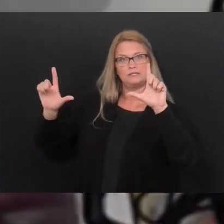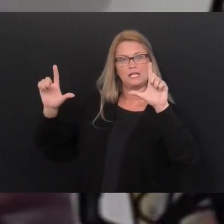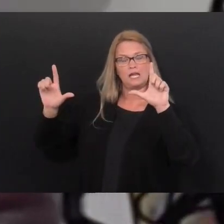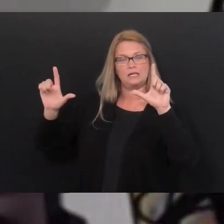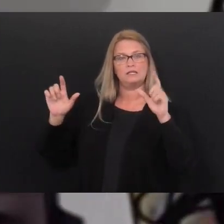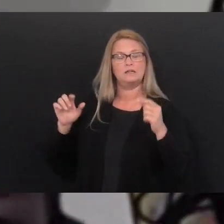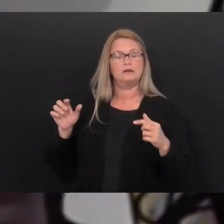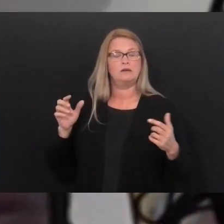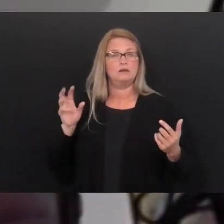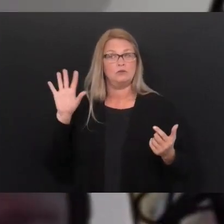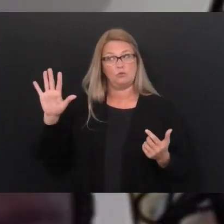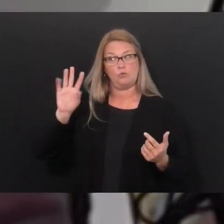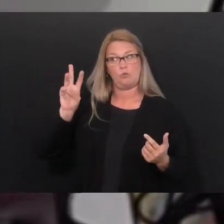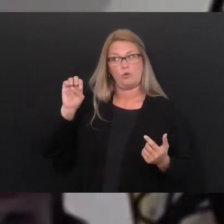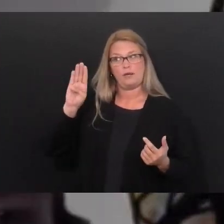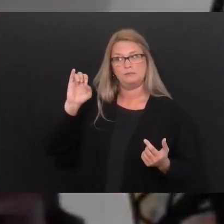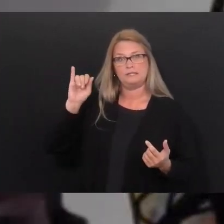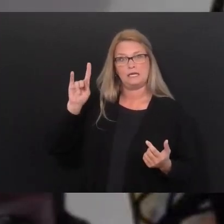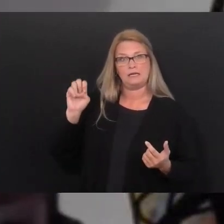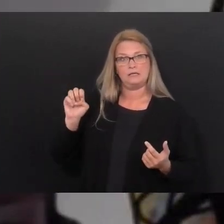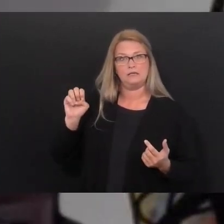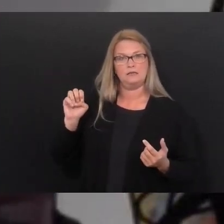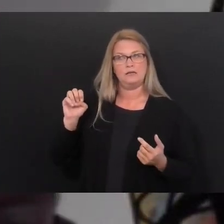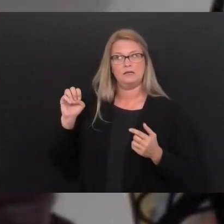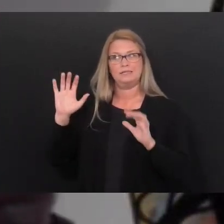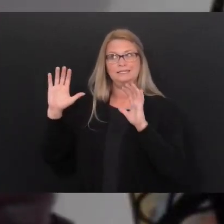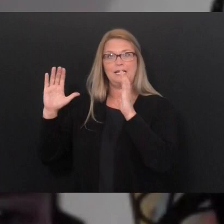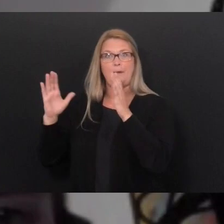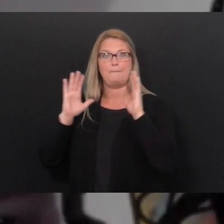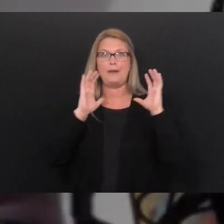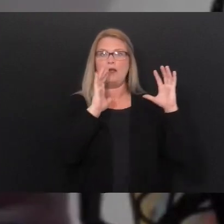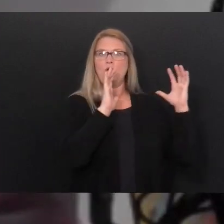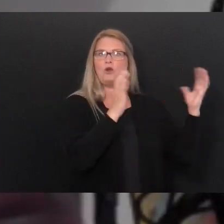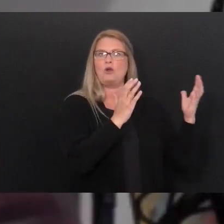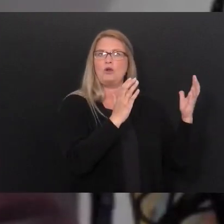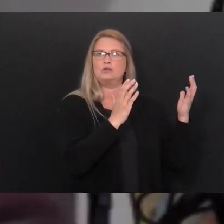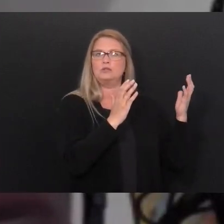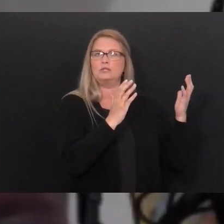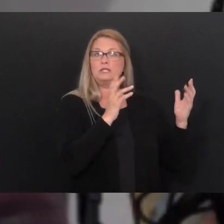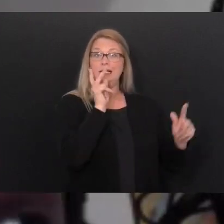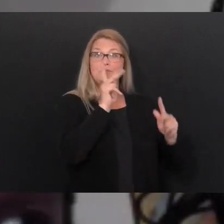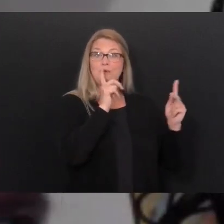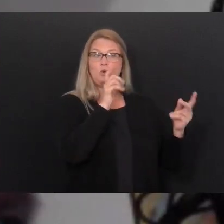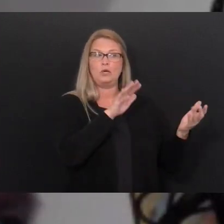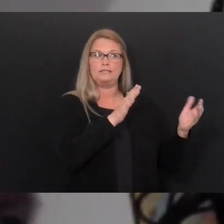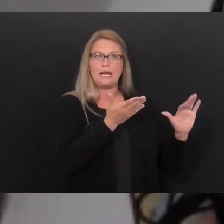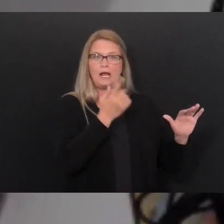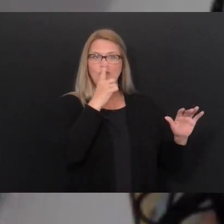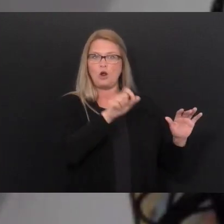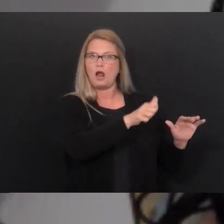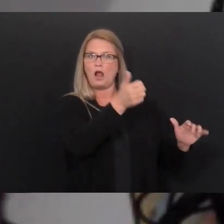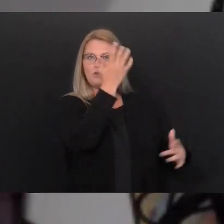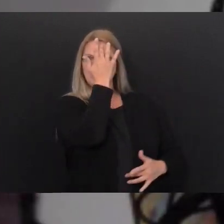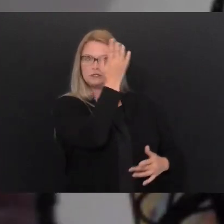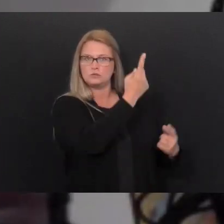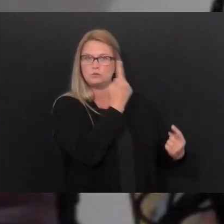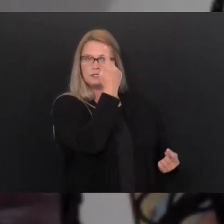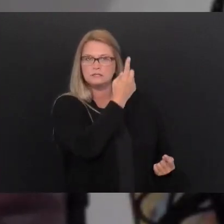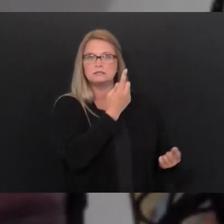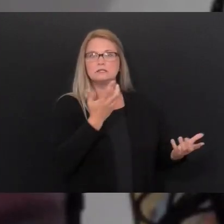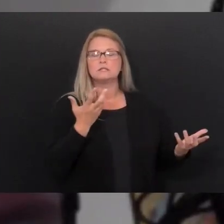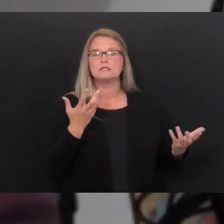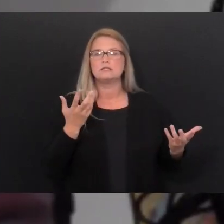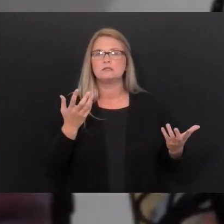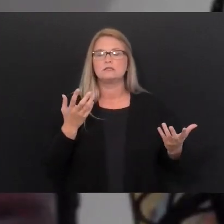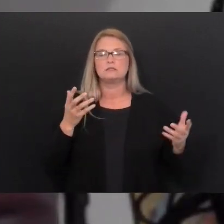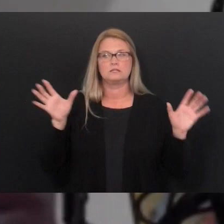of show alongside what we're kind of looking at in regards to the COVID death rate in the state, and have something